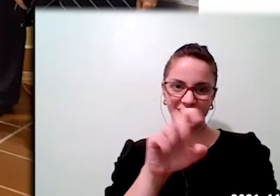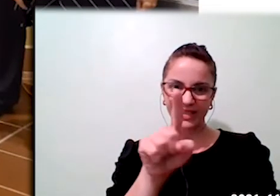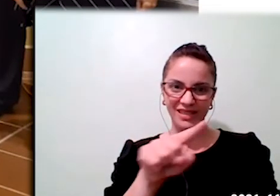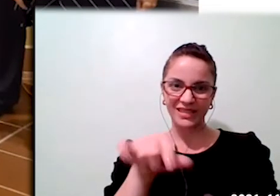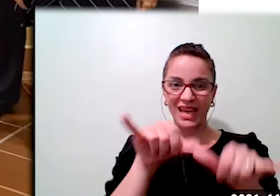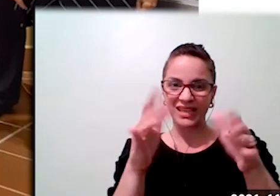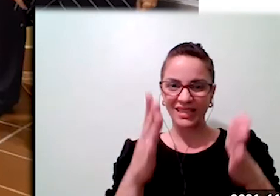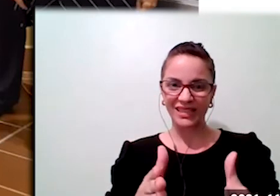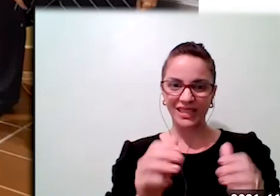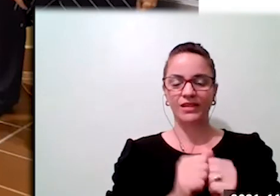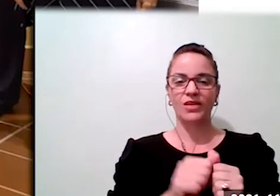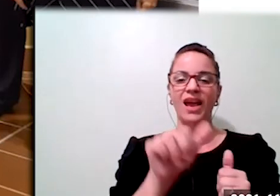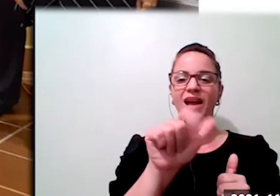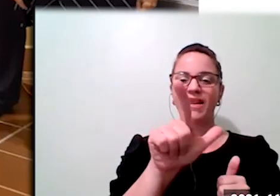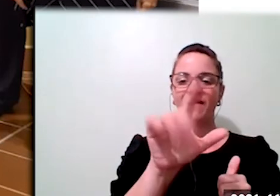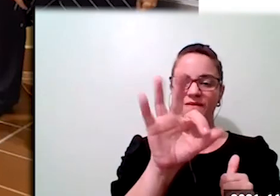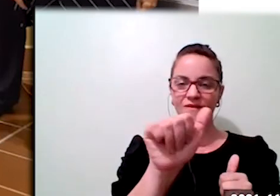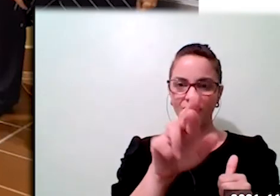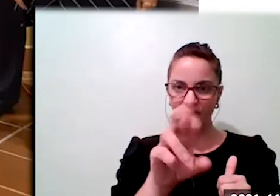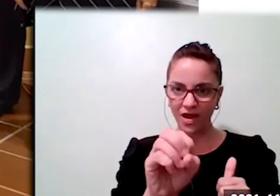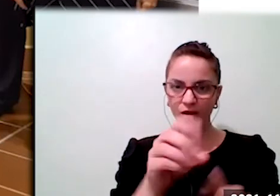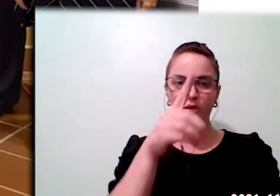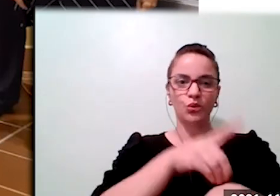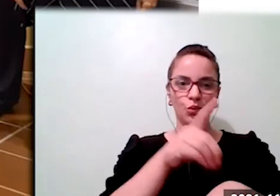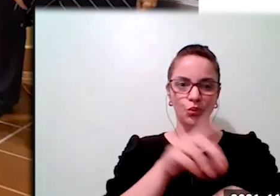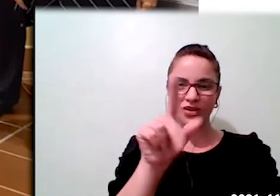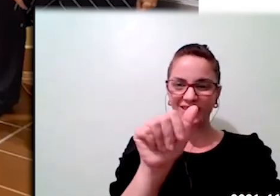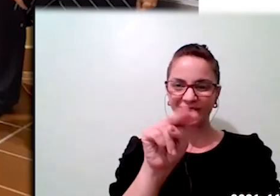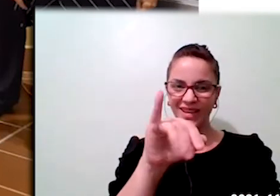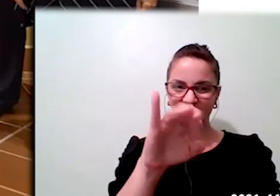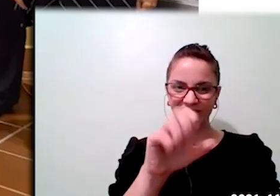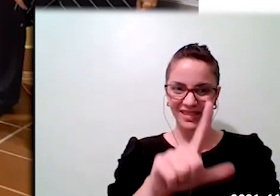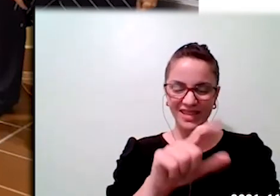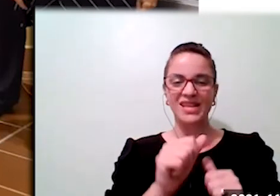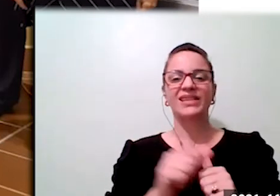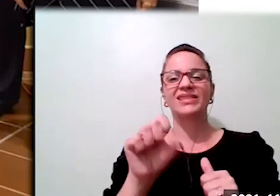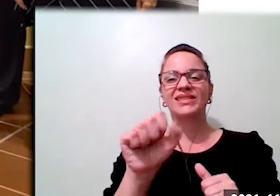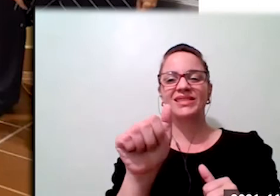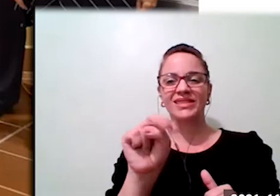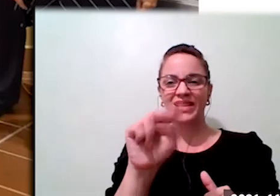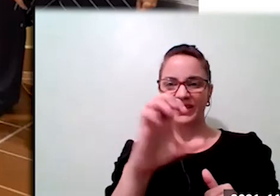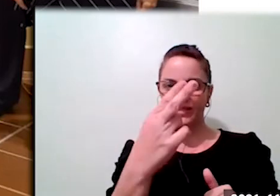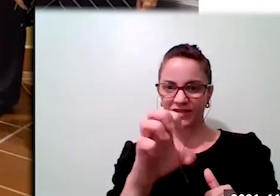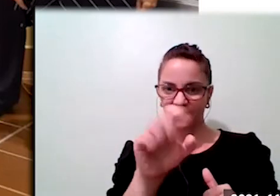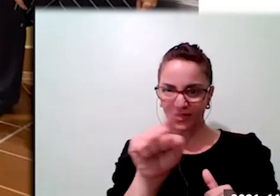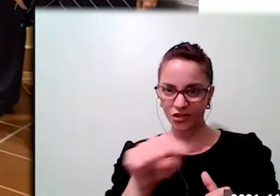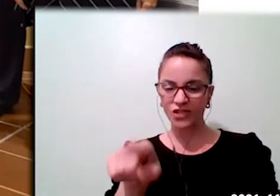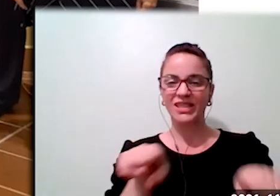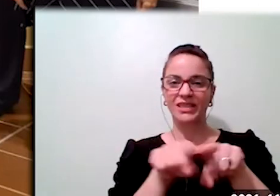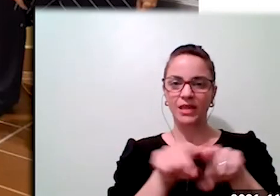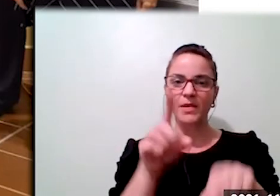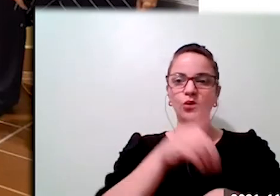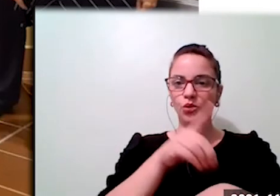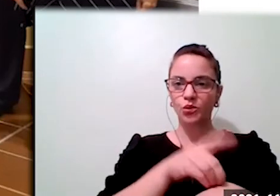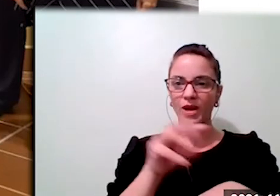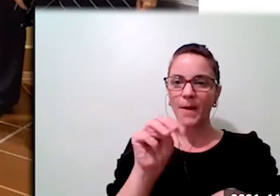Alfaro, Doctor Daniel Exposito Sánchez, y Doctora Jimenez María del Lourdes